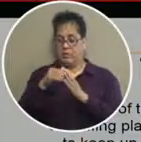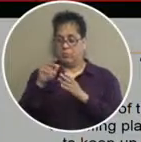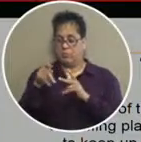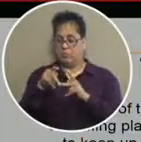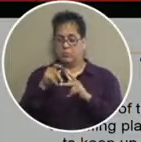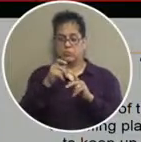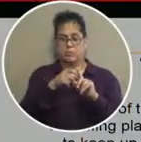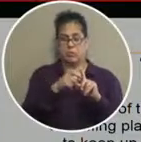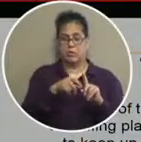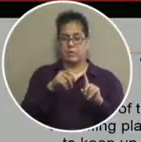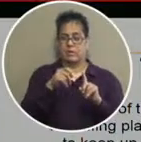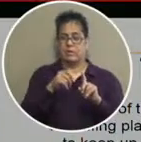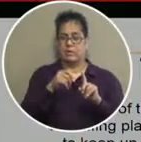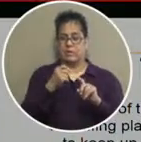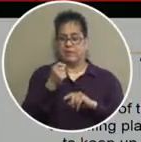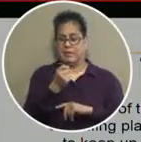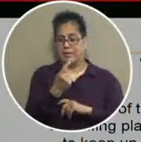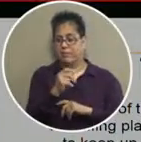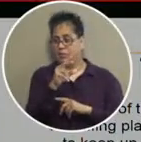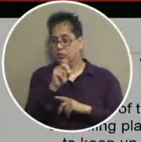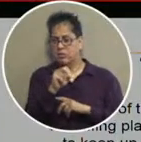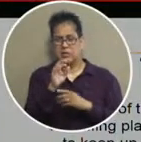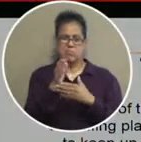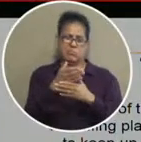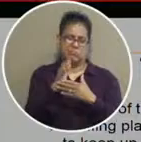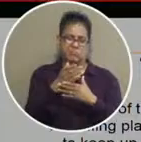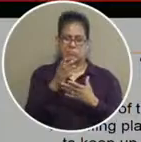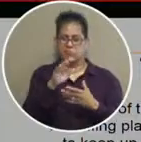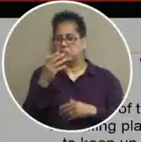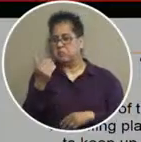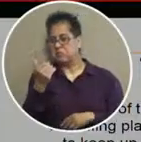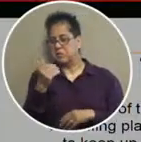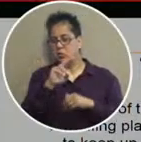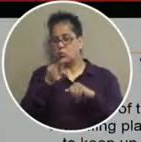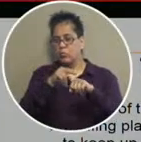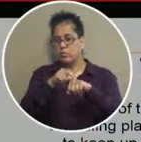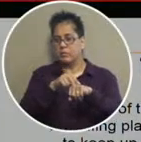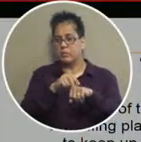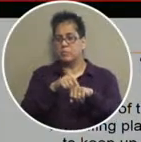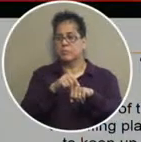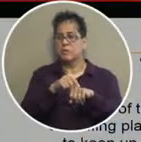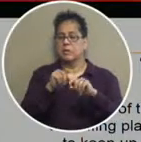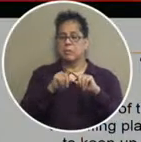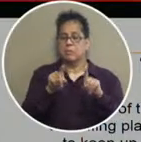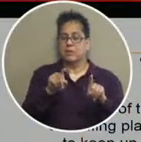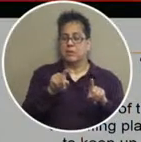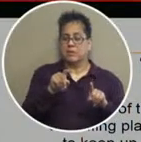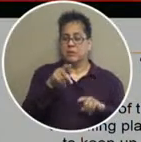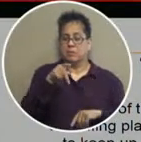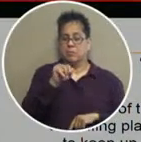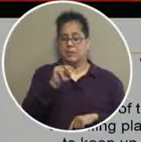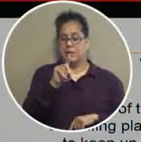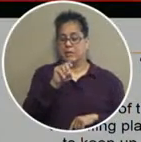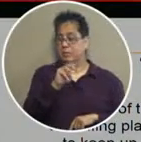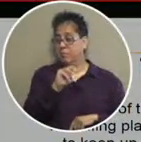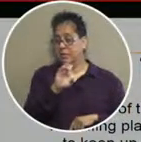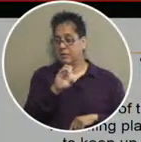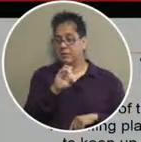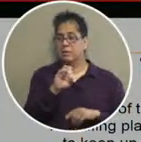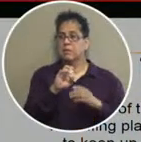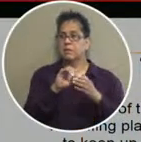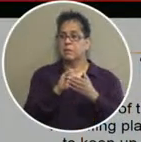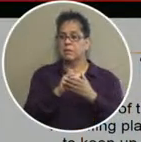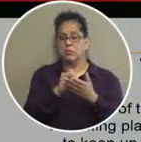and 30. The middle range is about 15 during normal times, but during times of a pandemic like today, that doubles